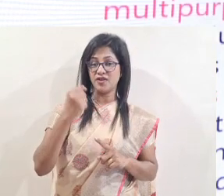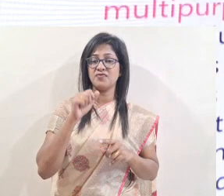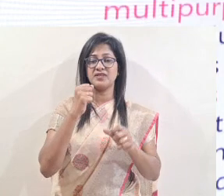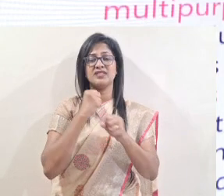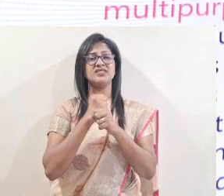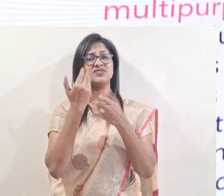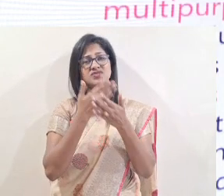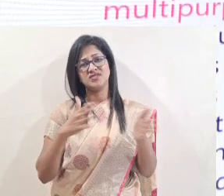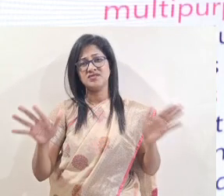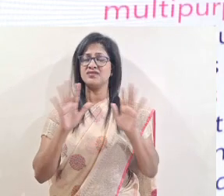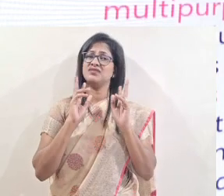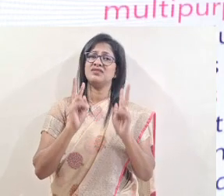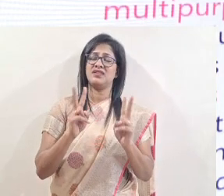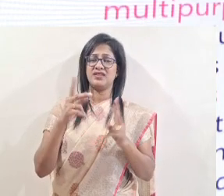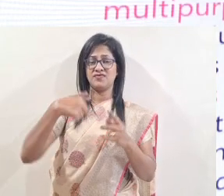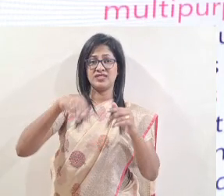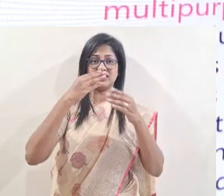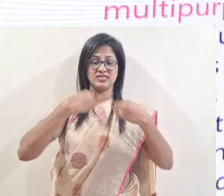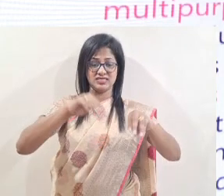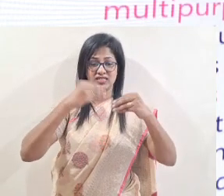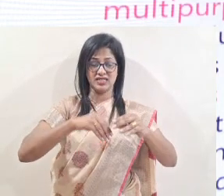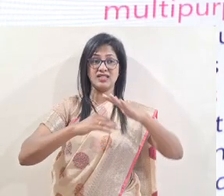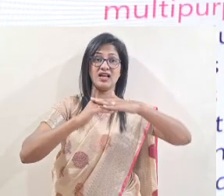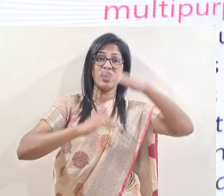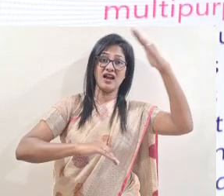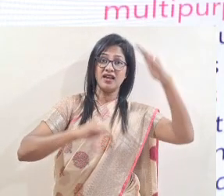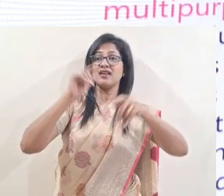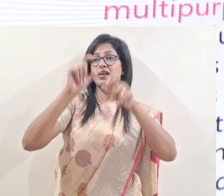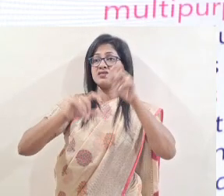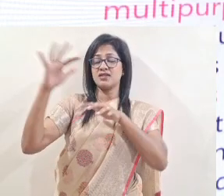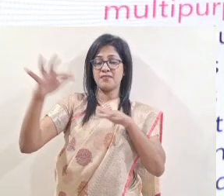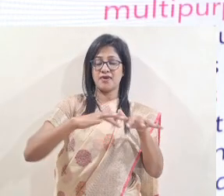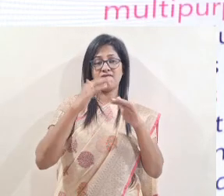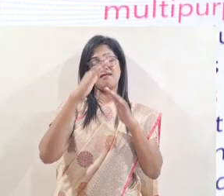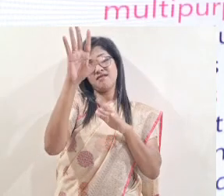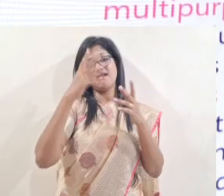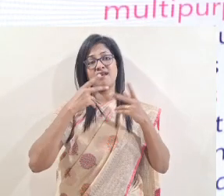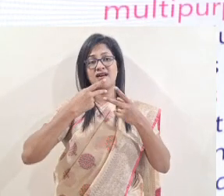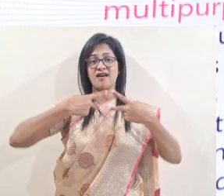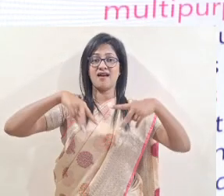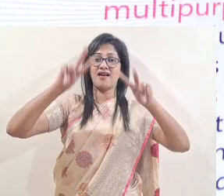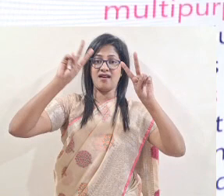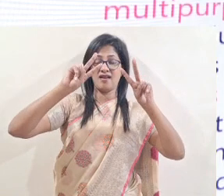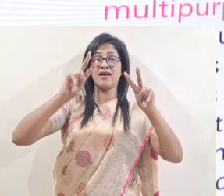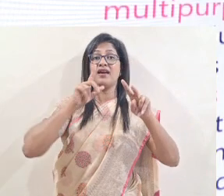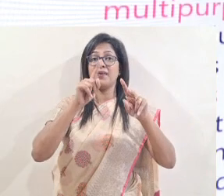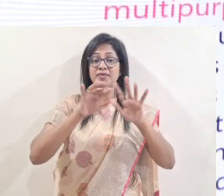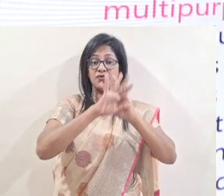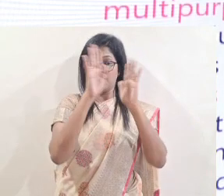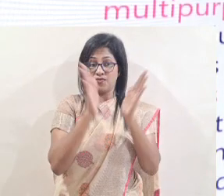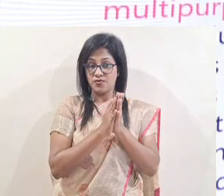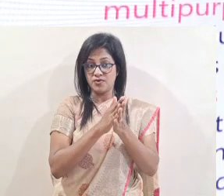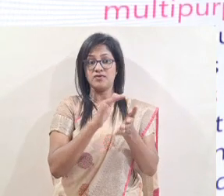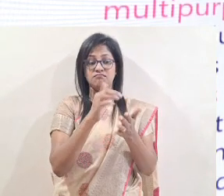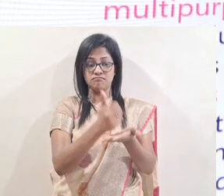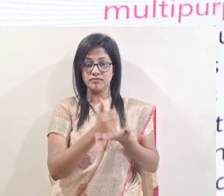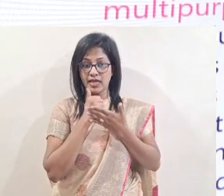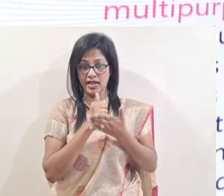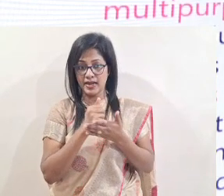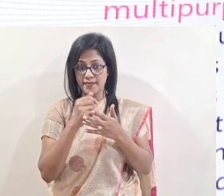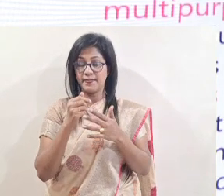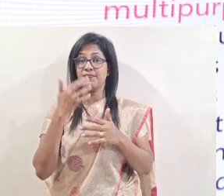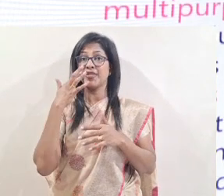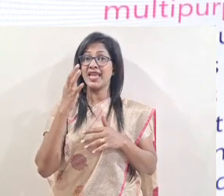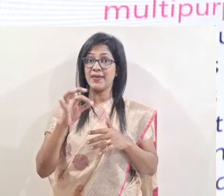know that if the sale is high, the customer footfall will be high. But overall, it can help us in prioritizing the infrastructure demand